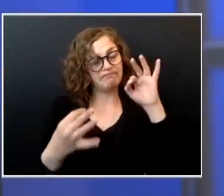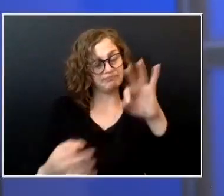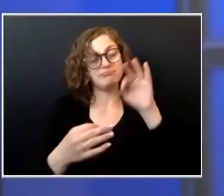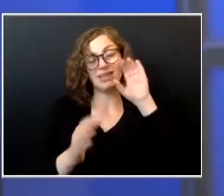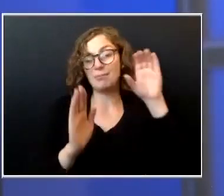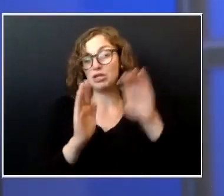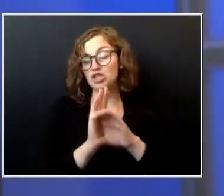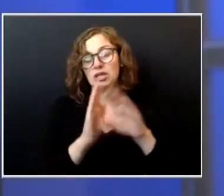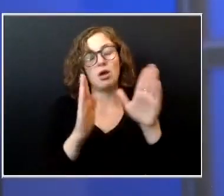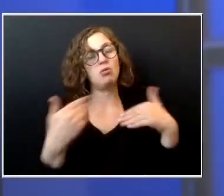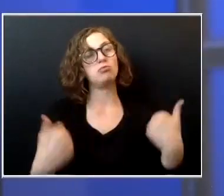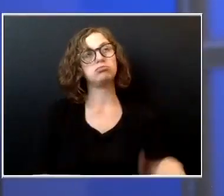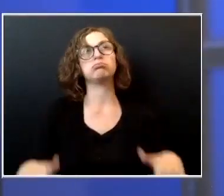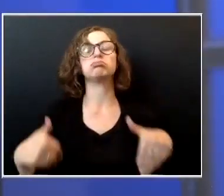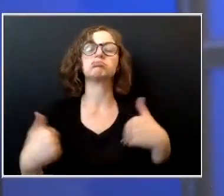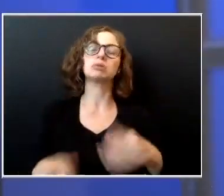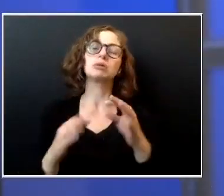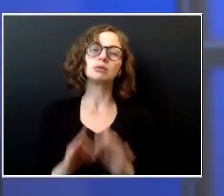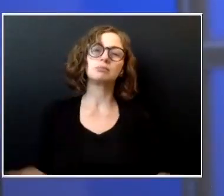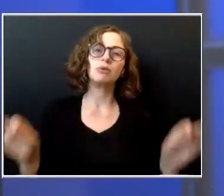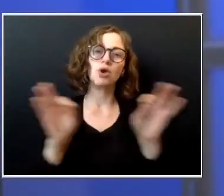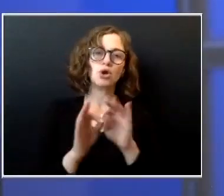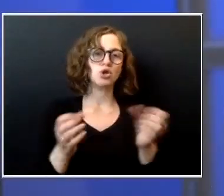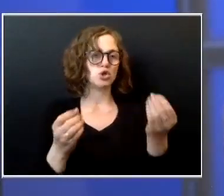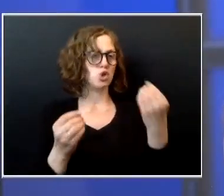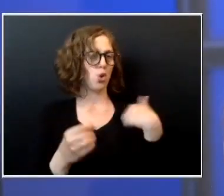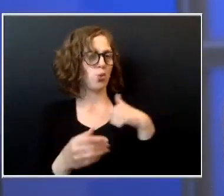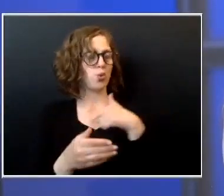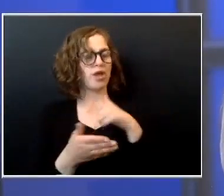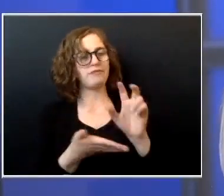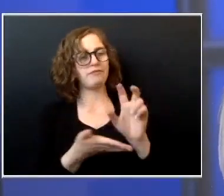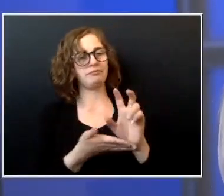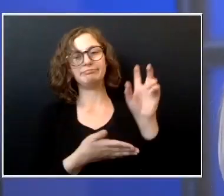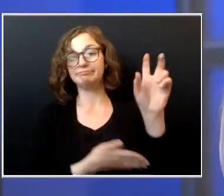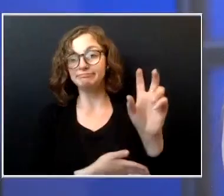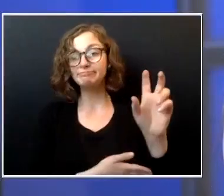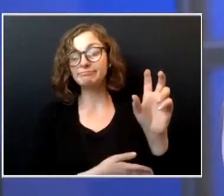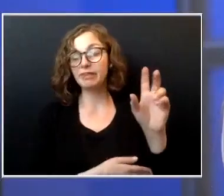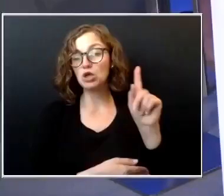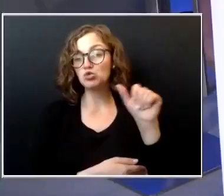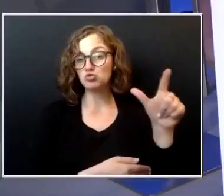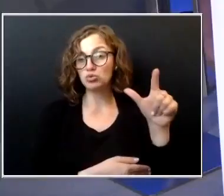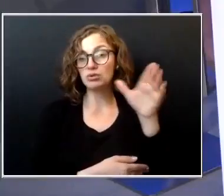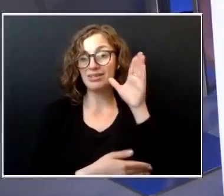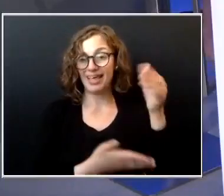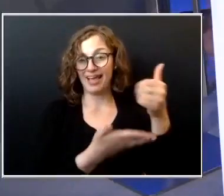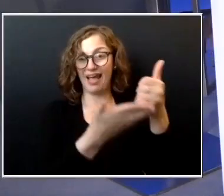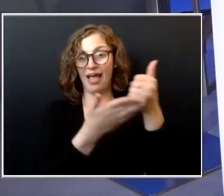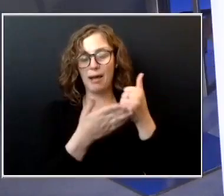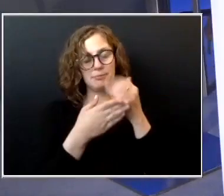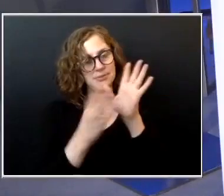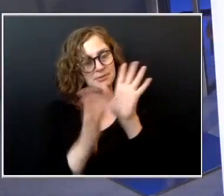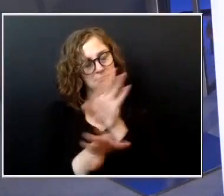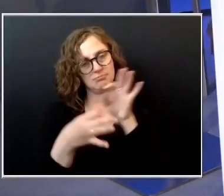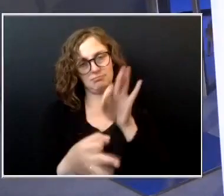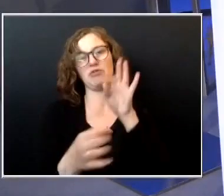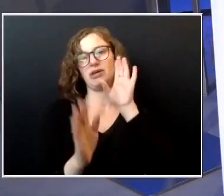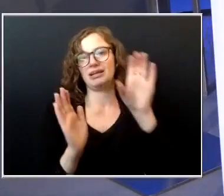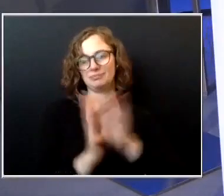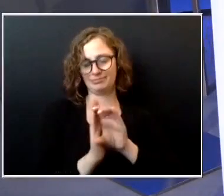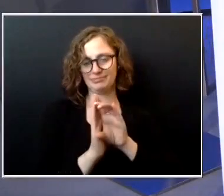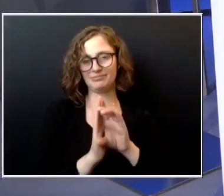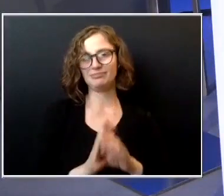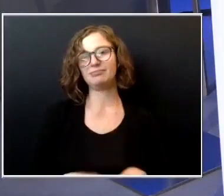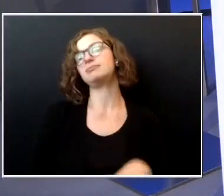important. And we have invested in a tool that really helps us perform really well. Well, that's one great thing about our cancer center is you're a